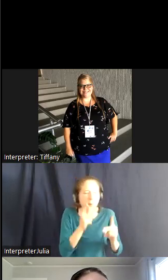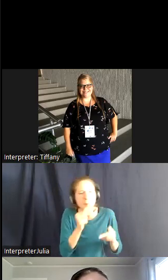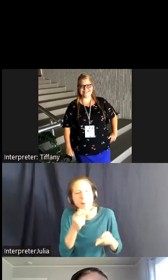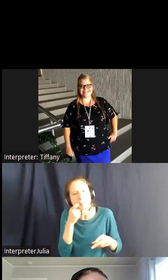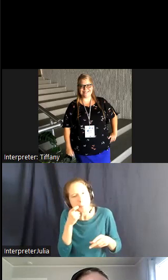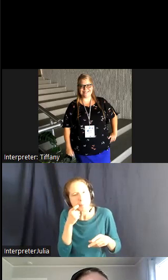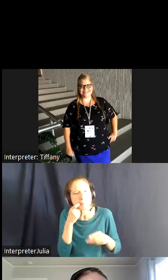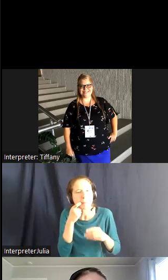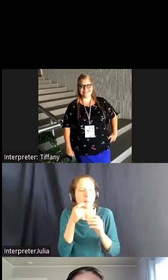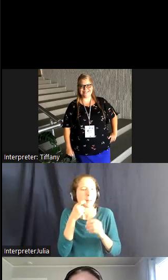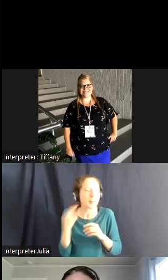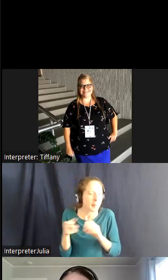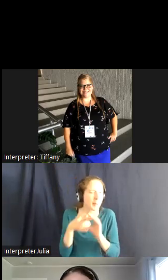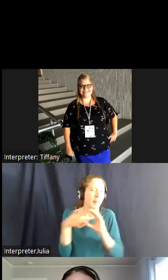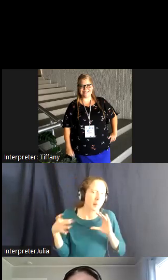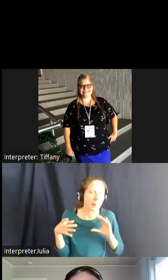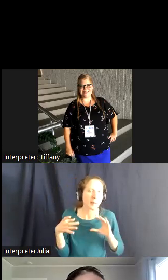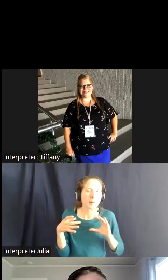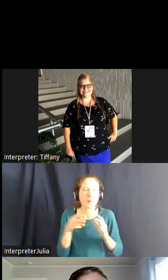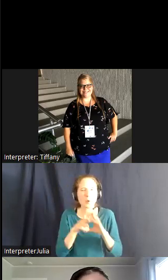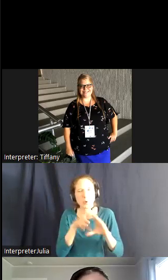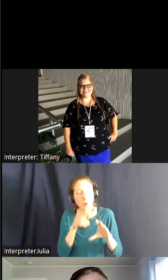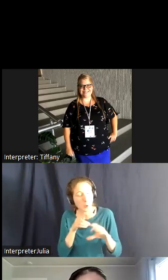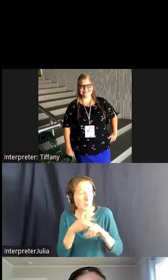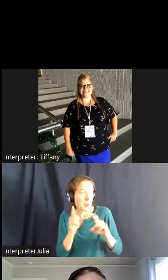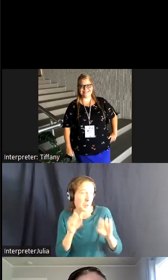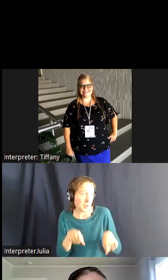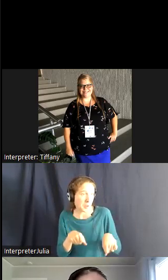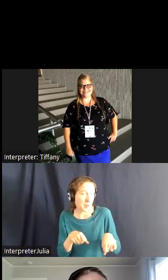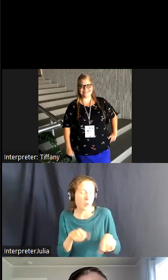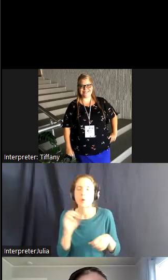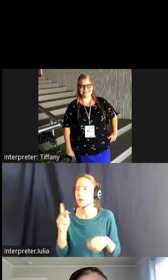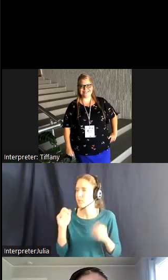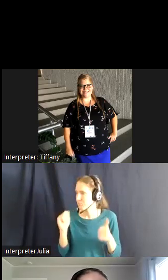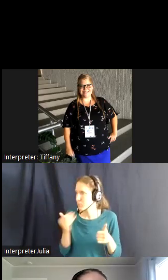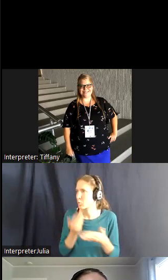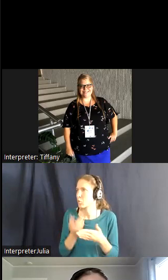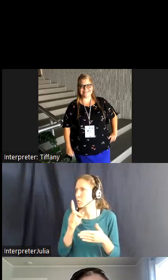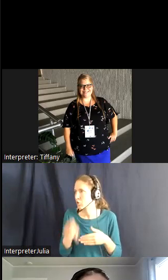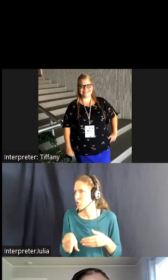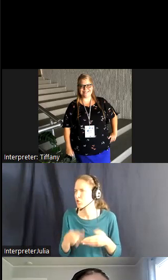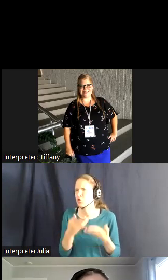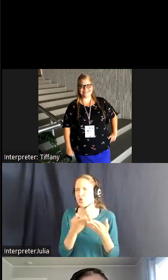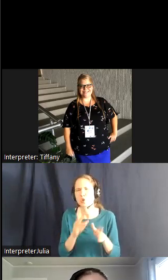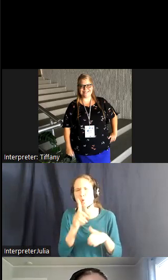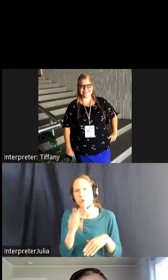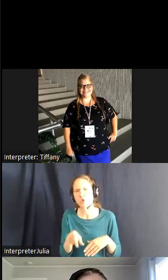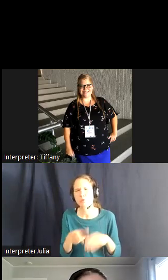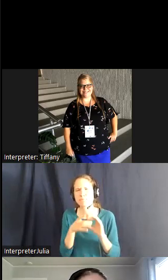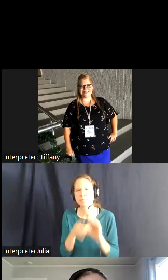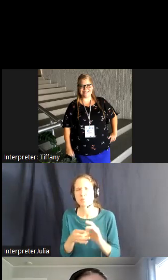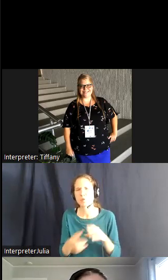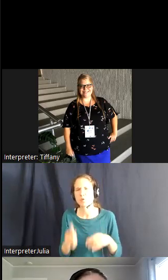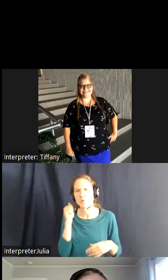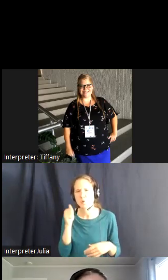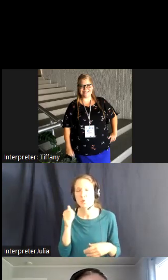Gotcha, thank you very much. We had another question about general question regarding refusal. What about people